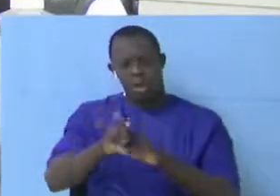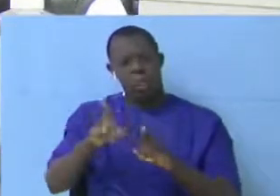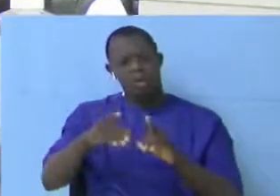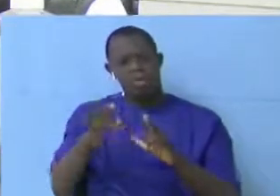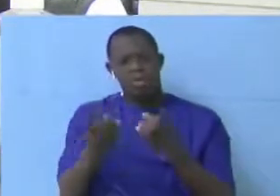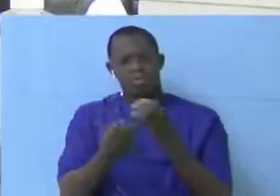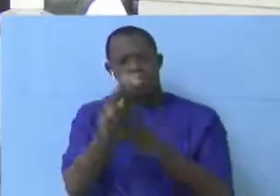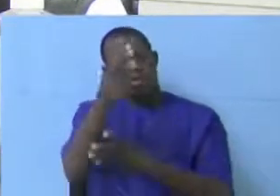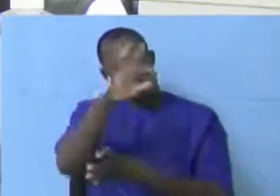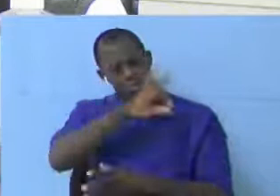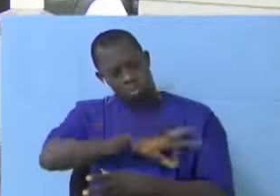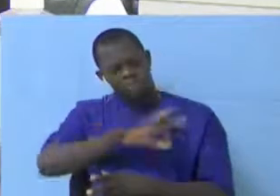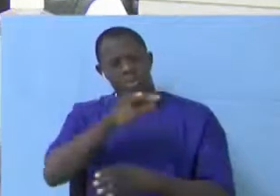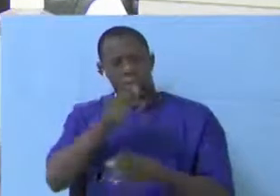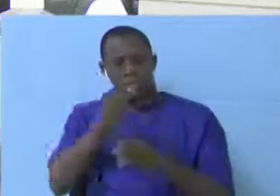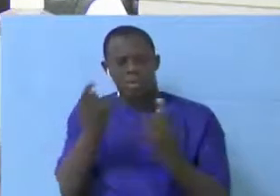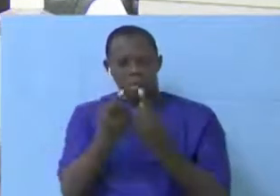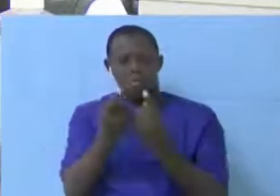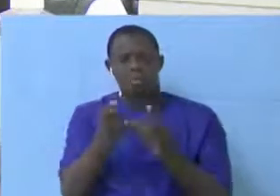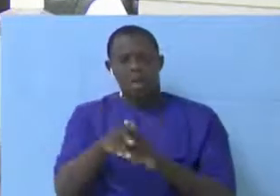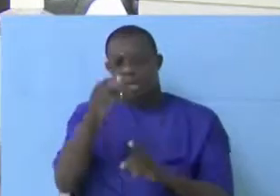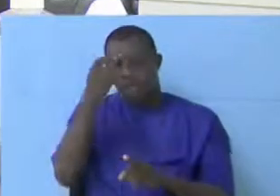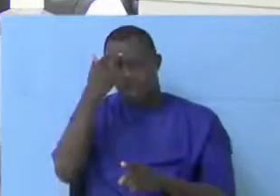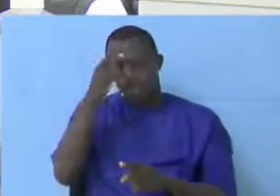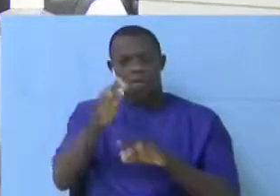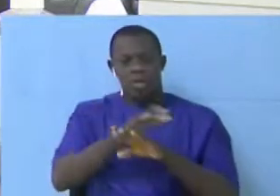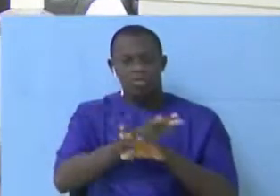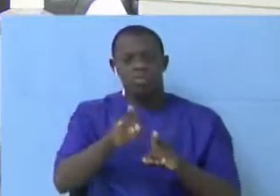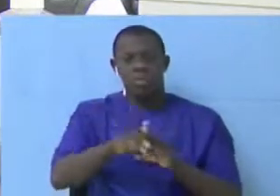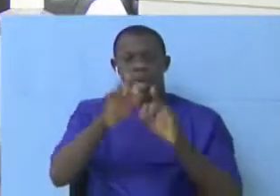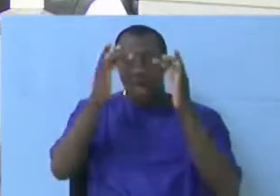think we seek expert opinion from finance.